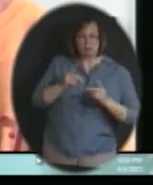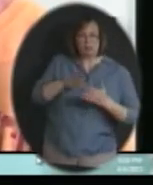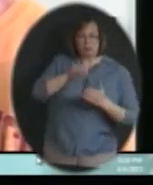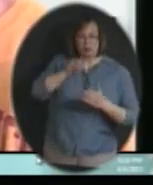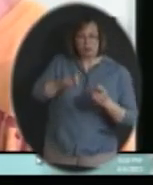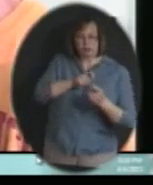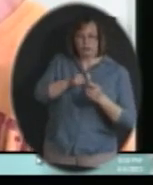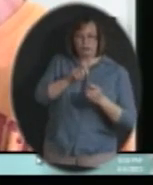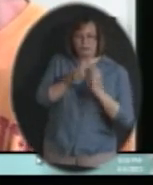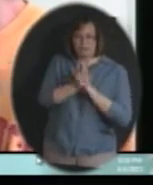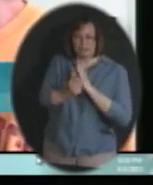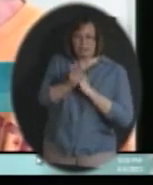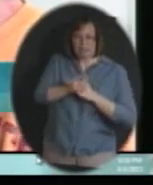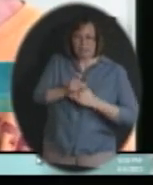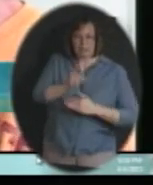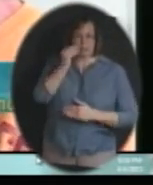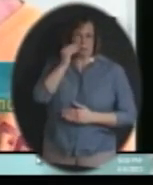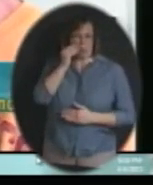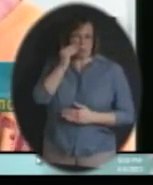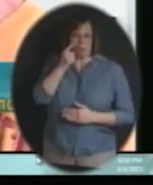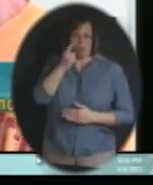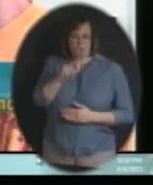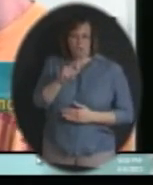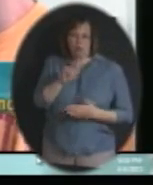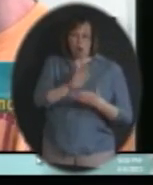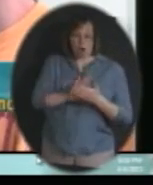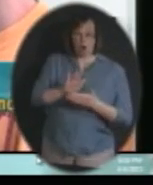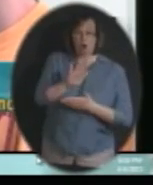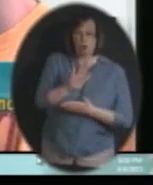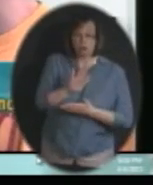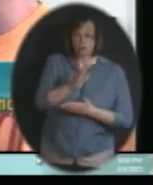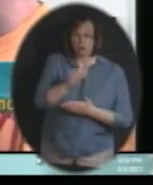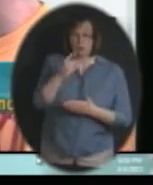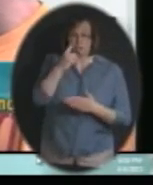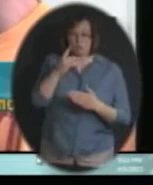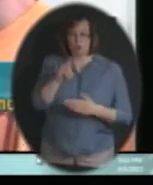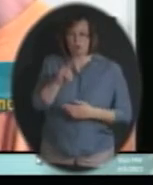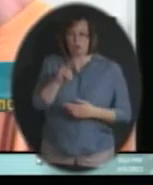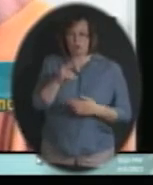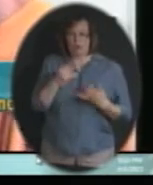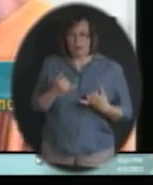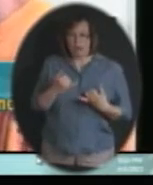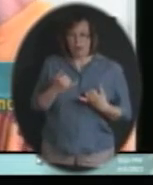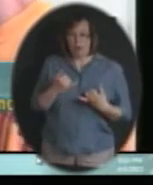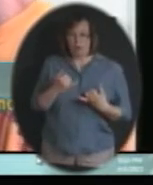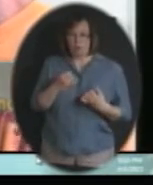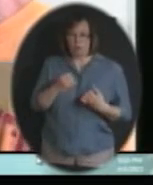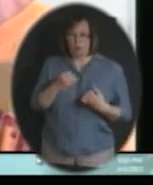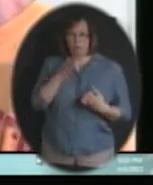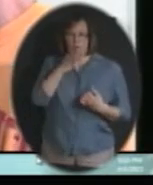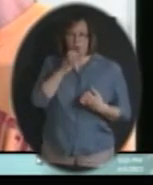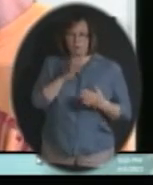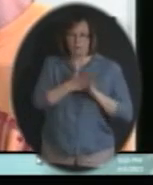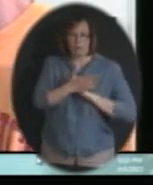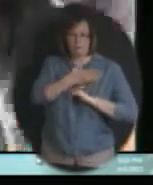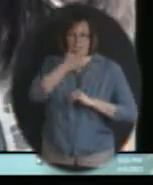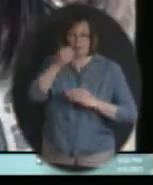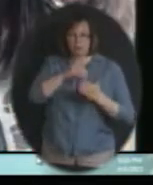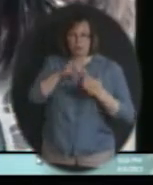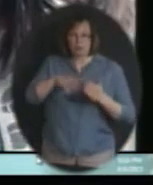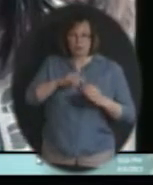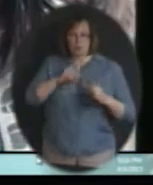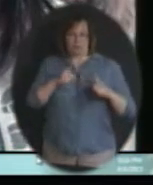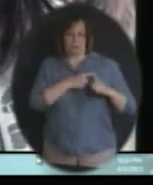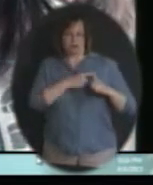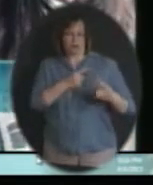certain skills that I will need to know for college and for now, so that I will be a better student. When